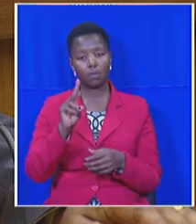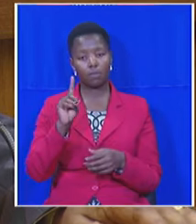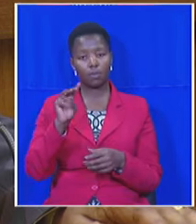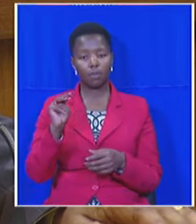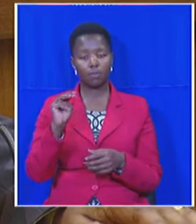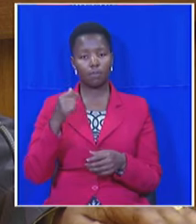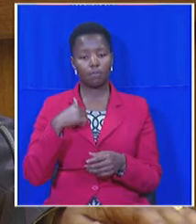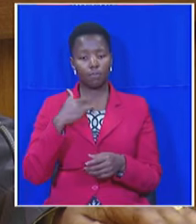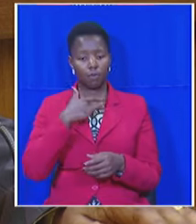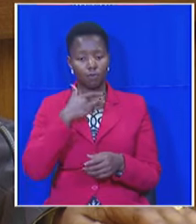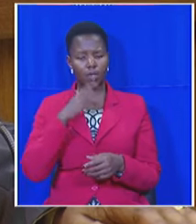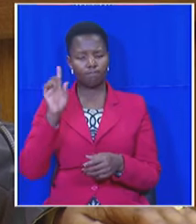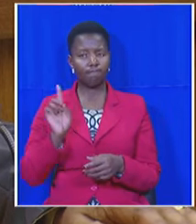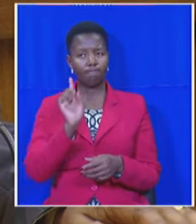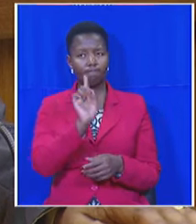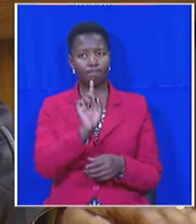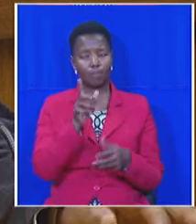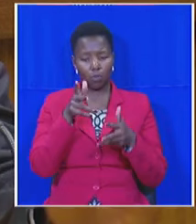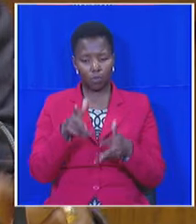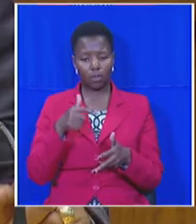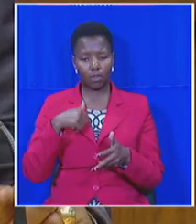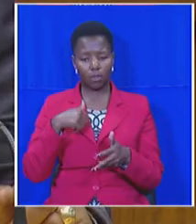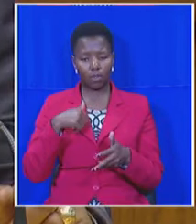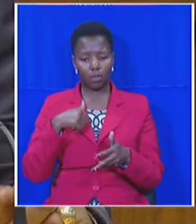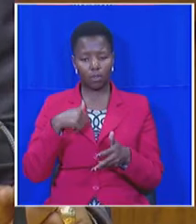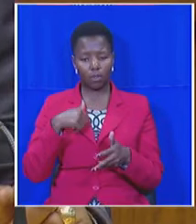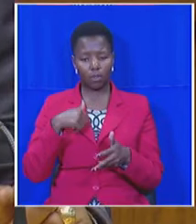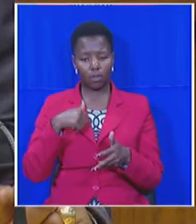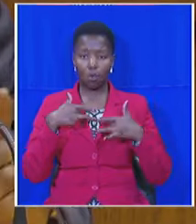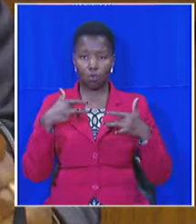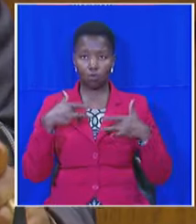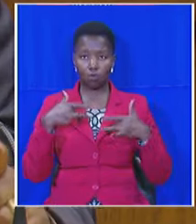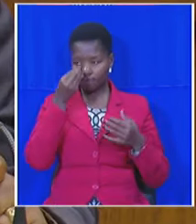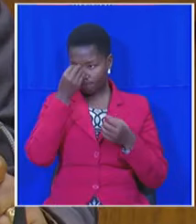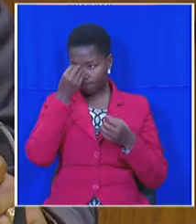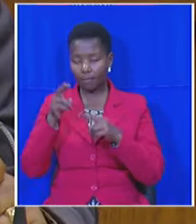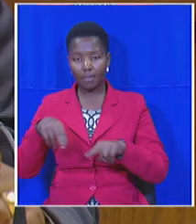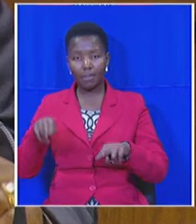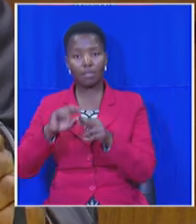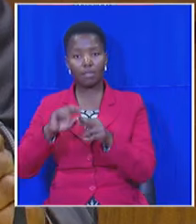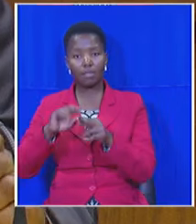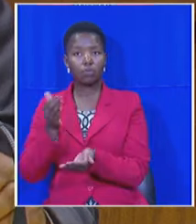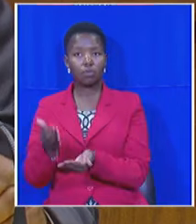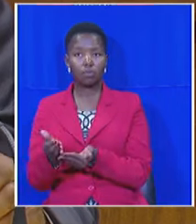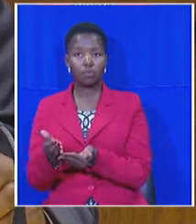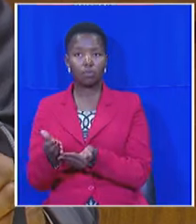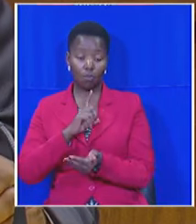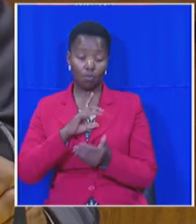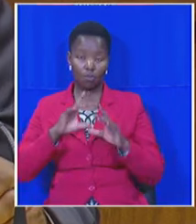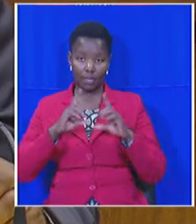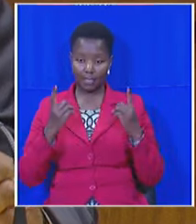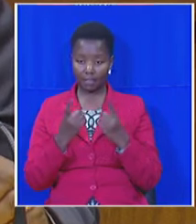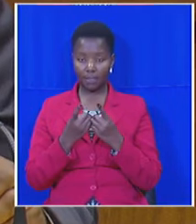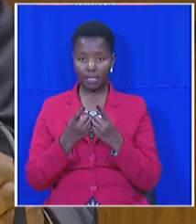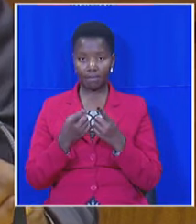necessary that I come over here is to register our concern to the Treasury over the fact that when a department